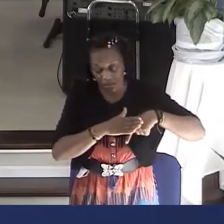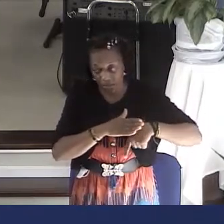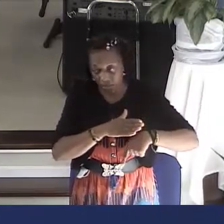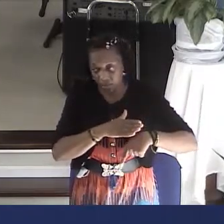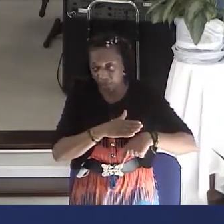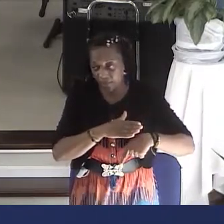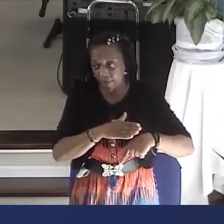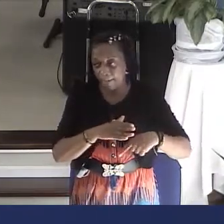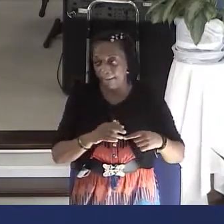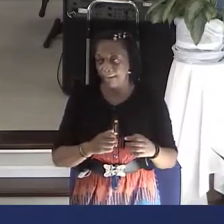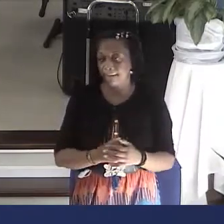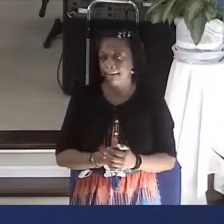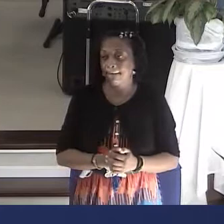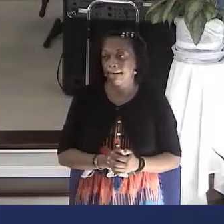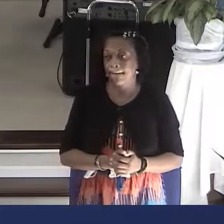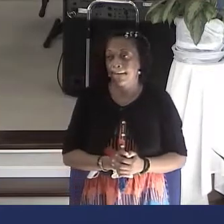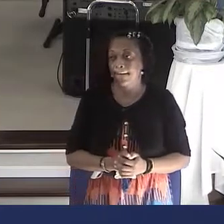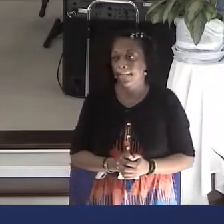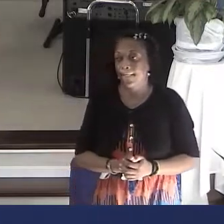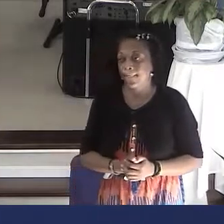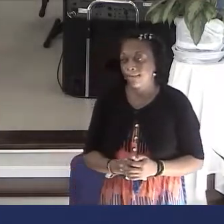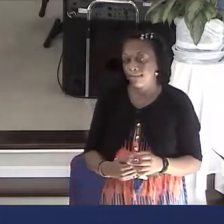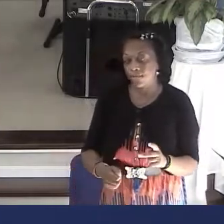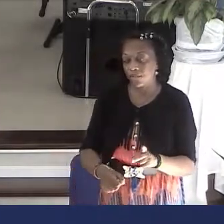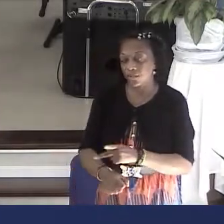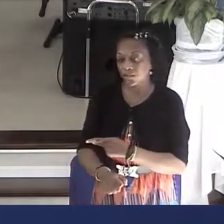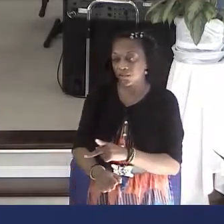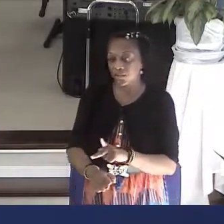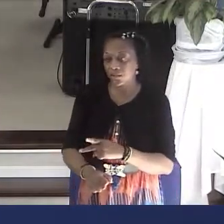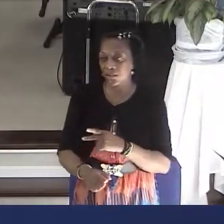phrase and the words of this psalmist David,